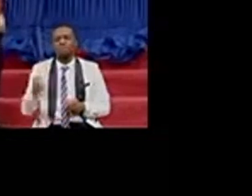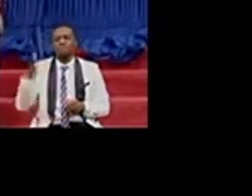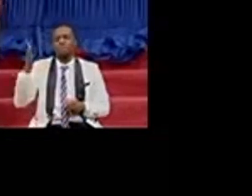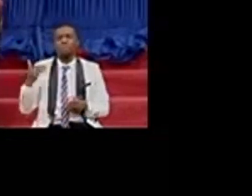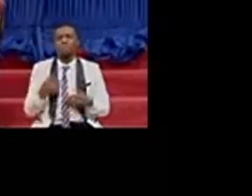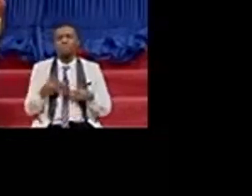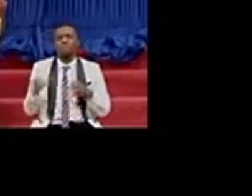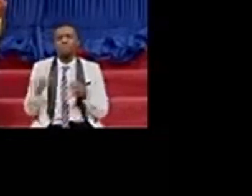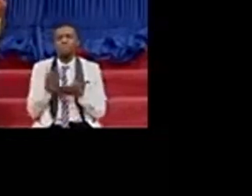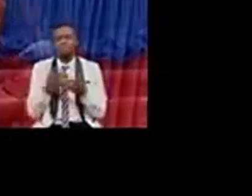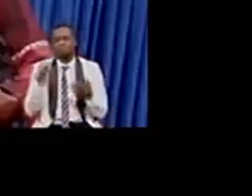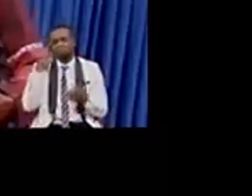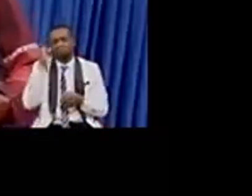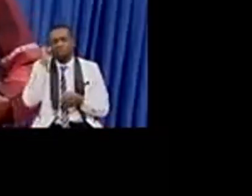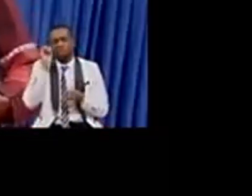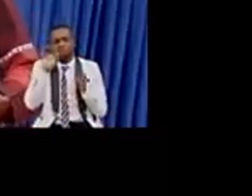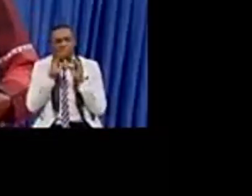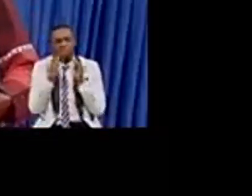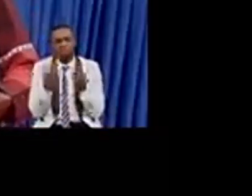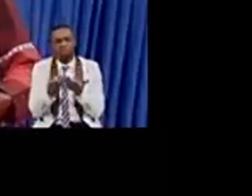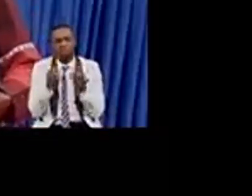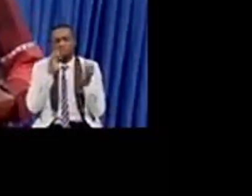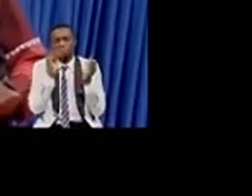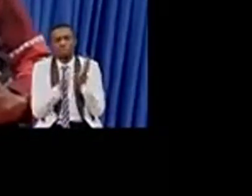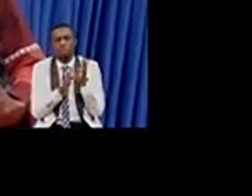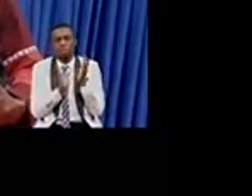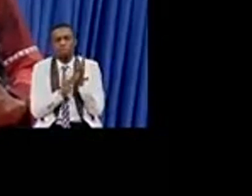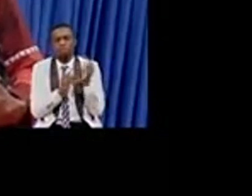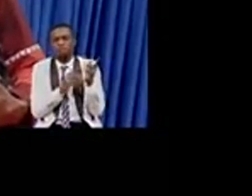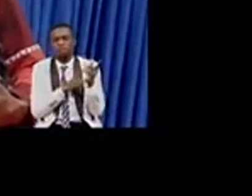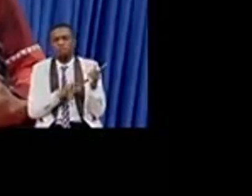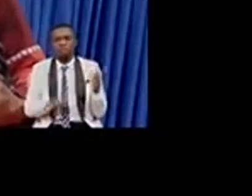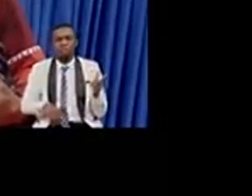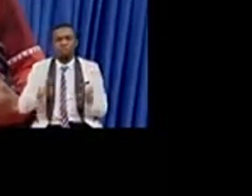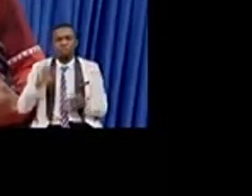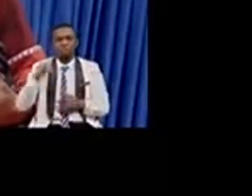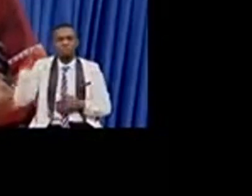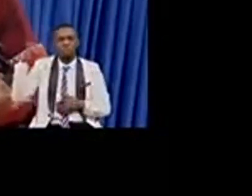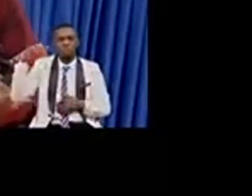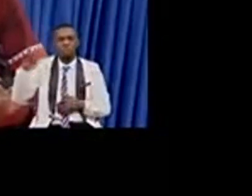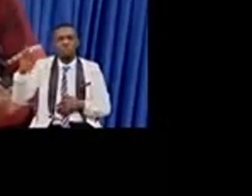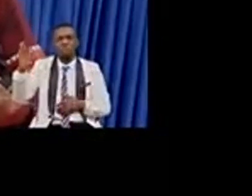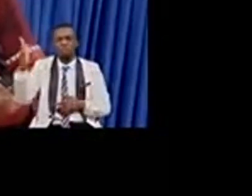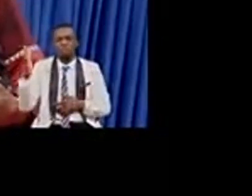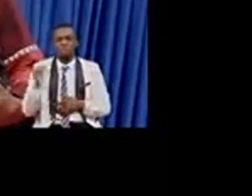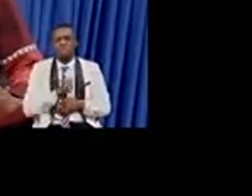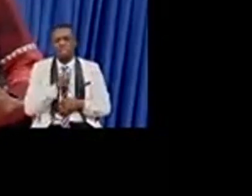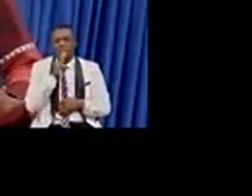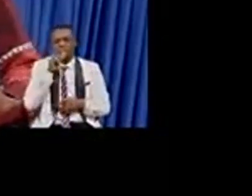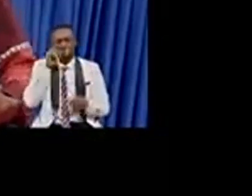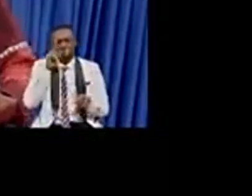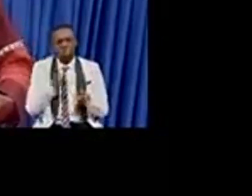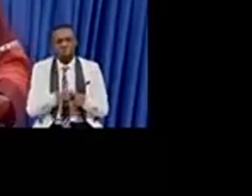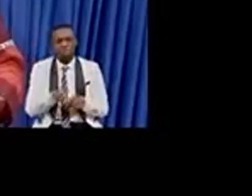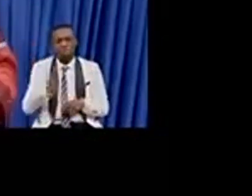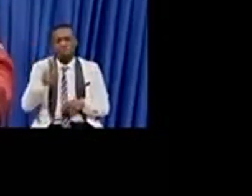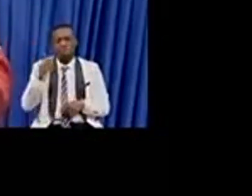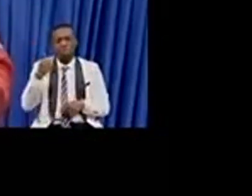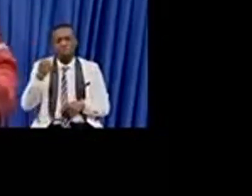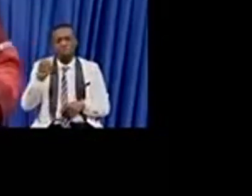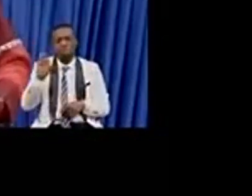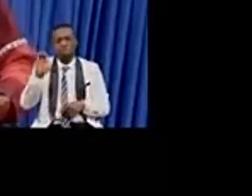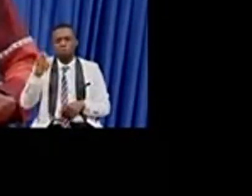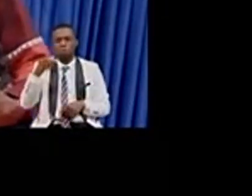listen to him. Praise the Lord. By the grace of God, I am Brother Ugochukwu Raymond. I'm